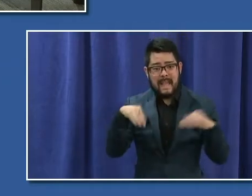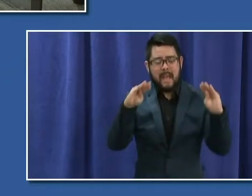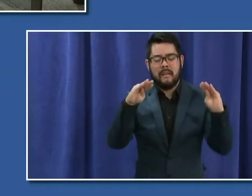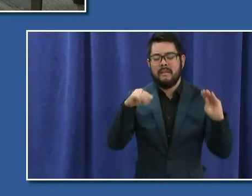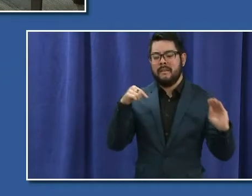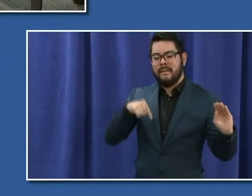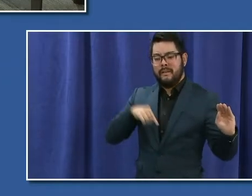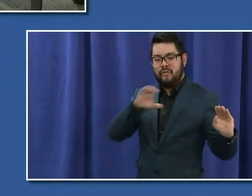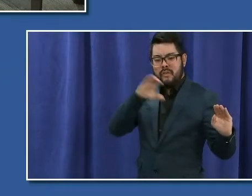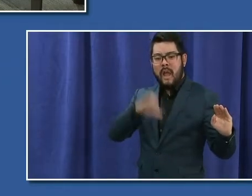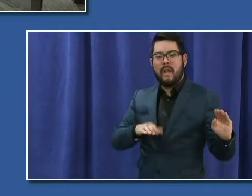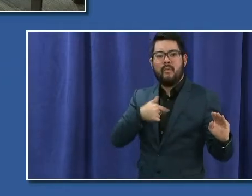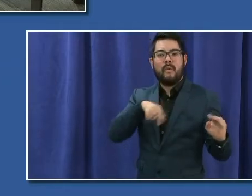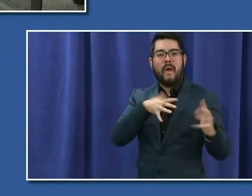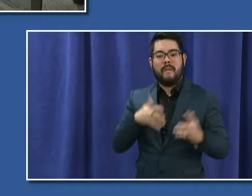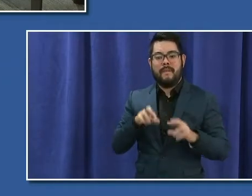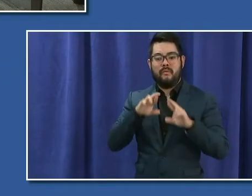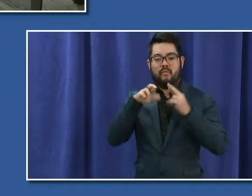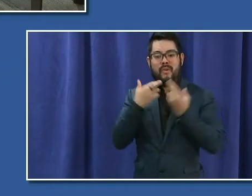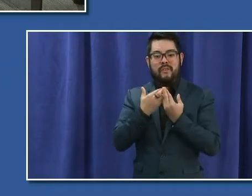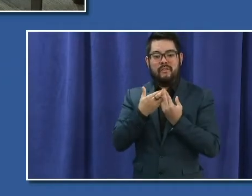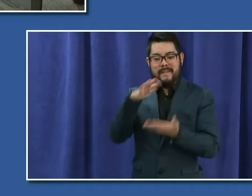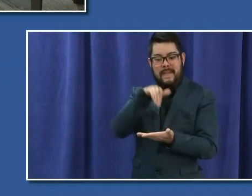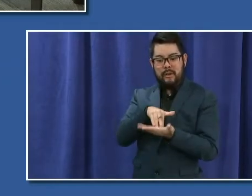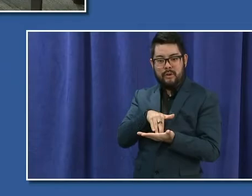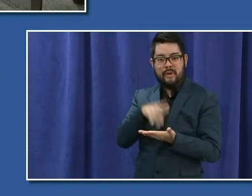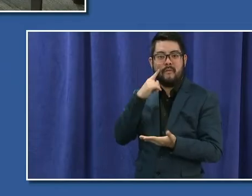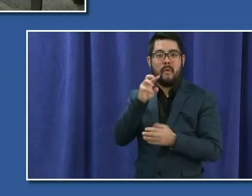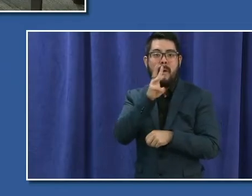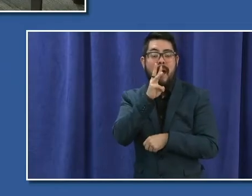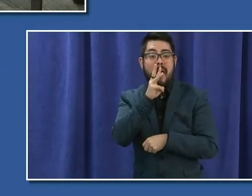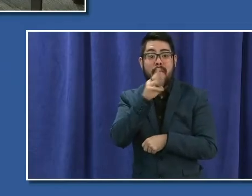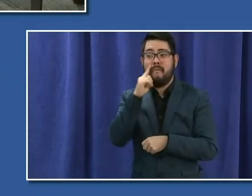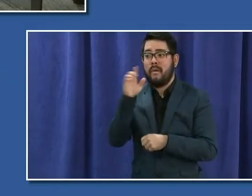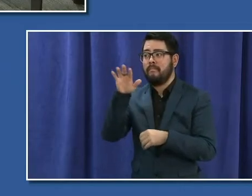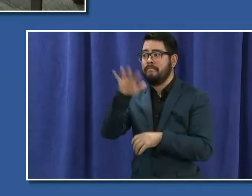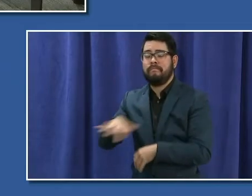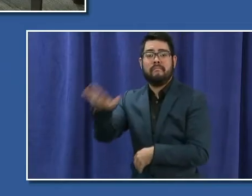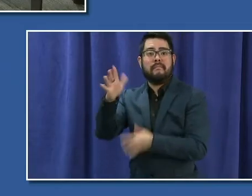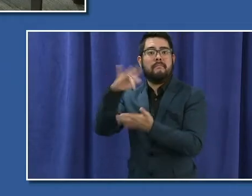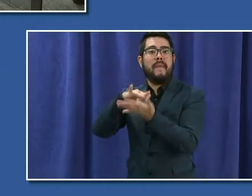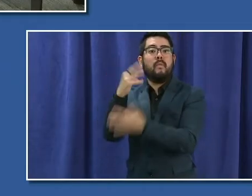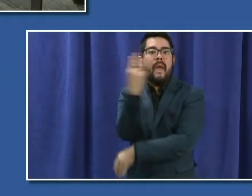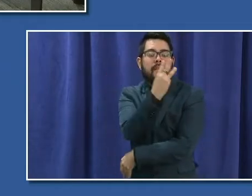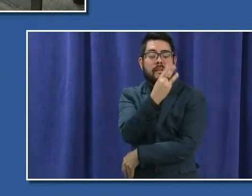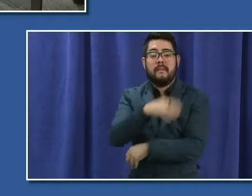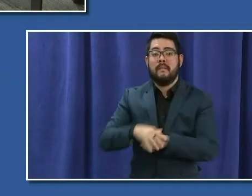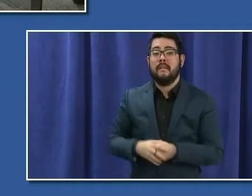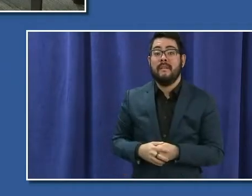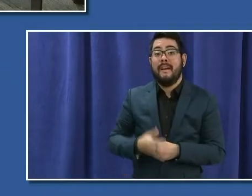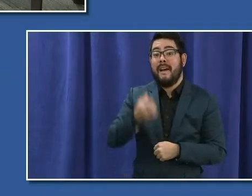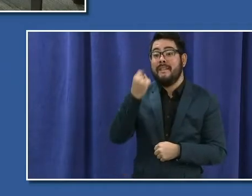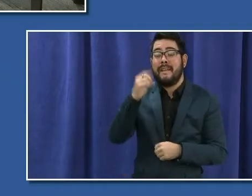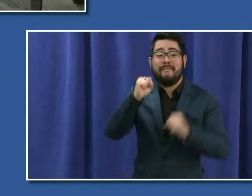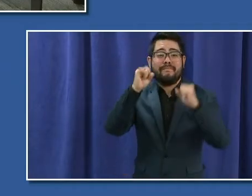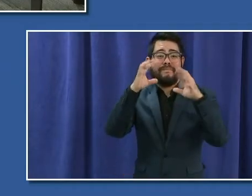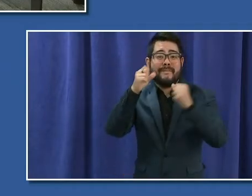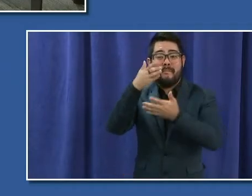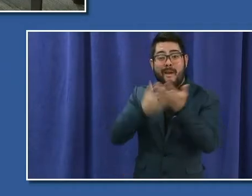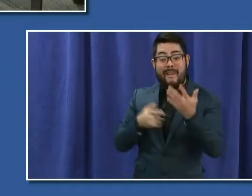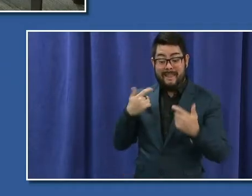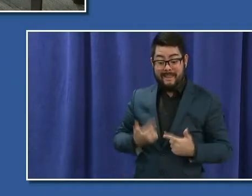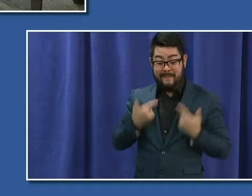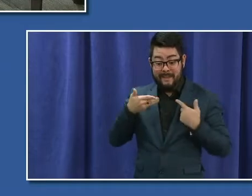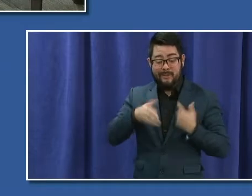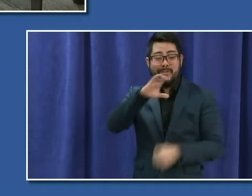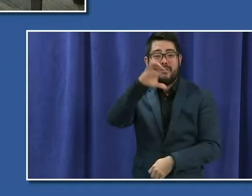to be the regional hub for water, right? Whether it's in the Midwest or whatever the case may be. The greatest part about living in the city of Chicago is that